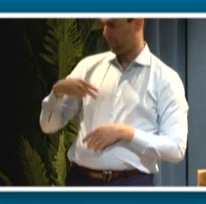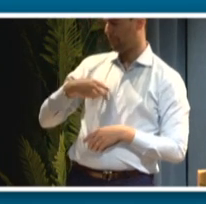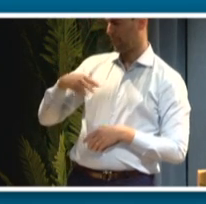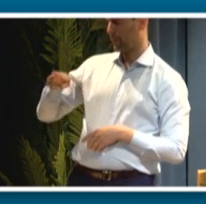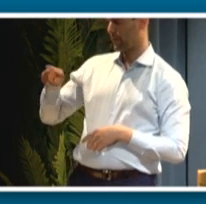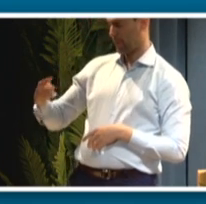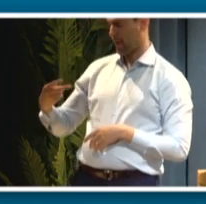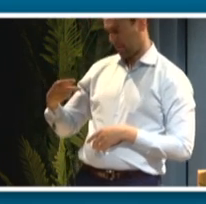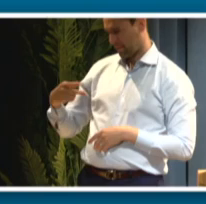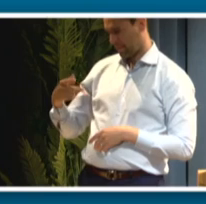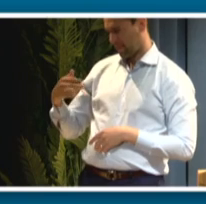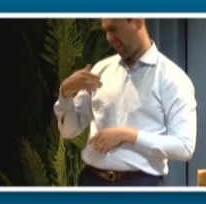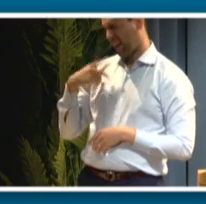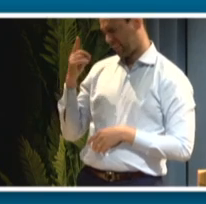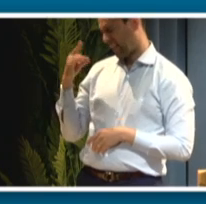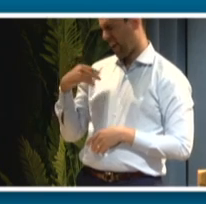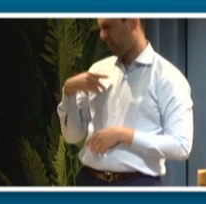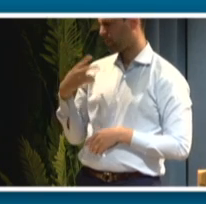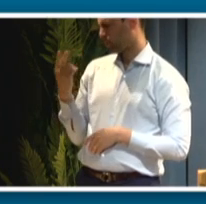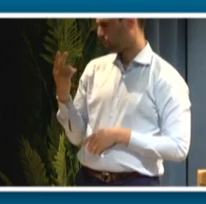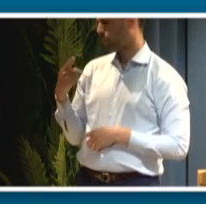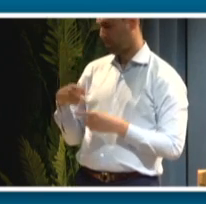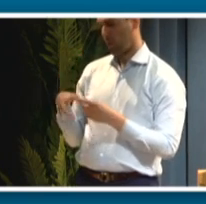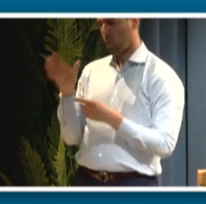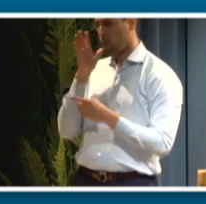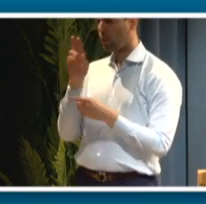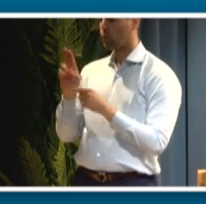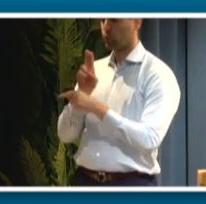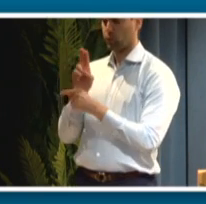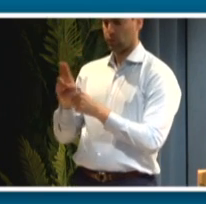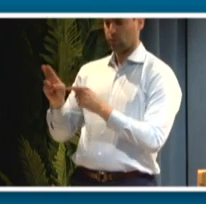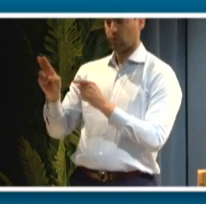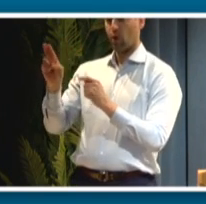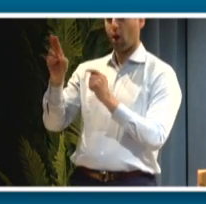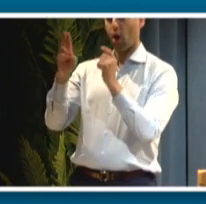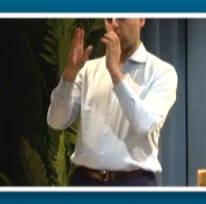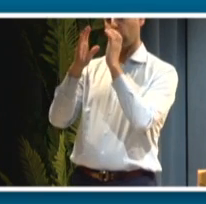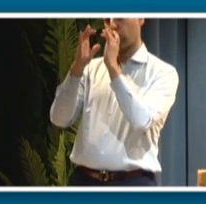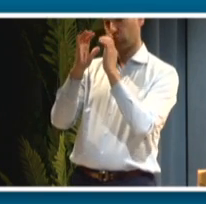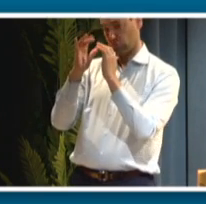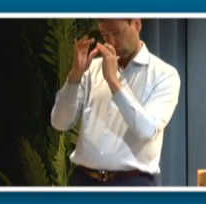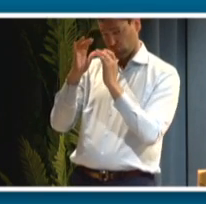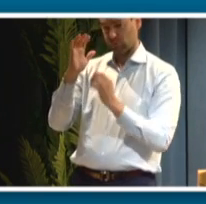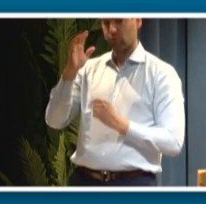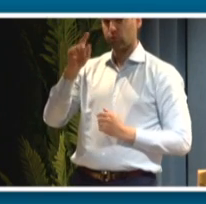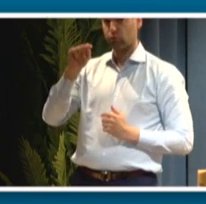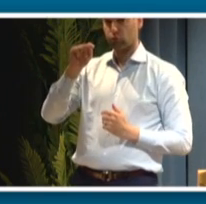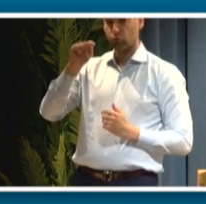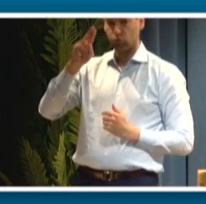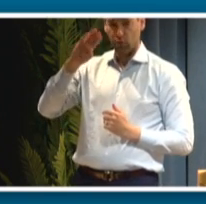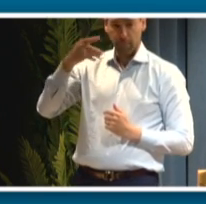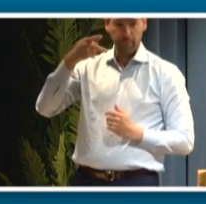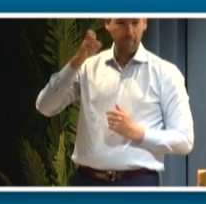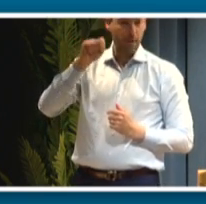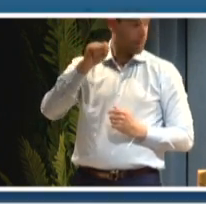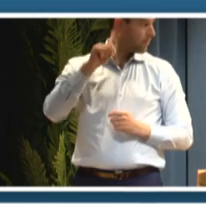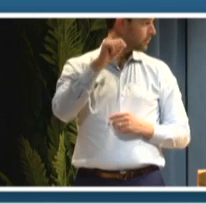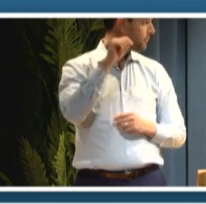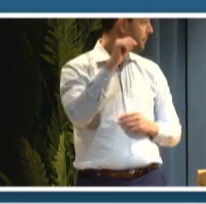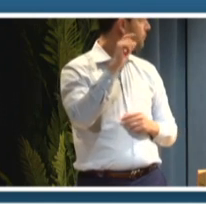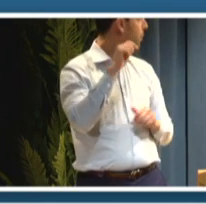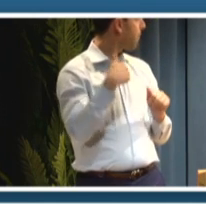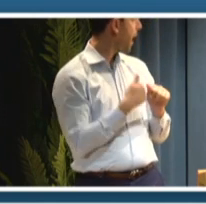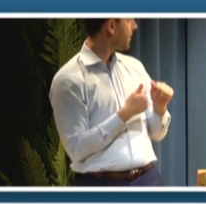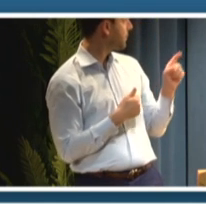do one. Okay. So let's go to the trumpet. And so behind you, you'll see that we have